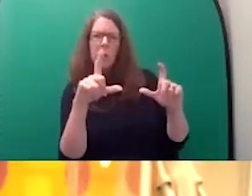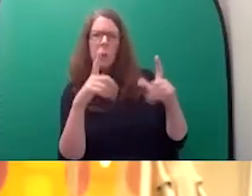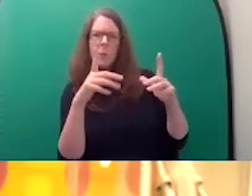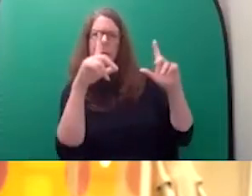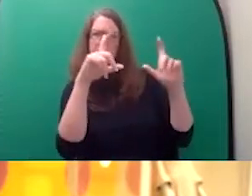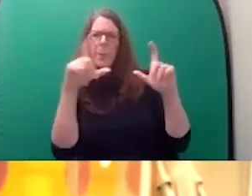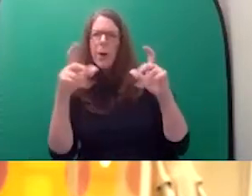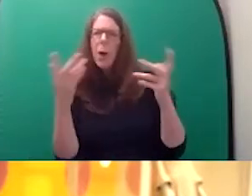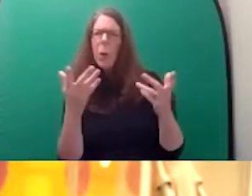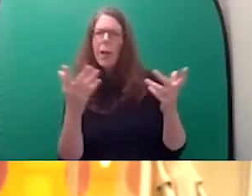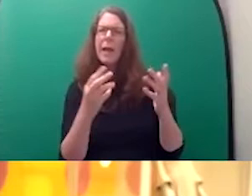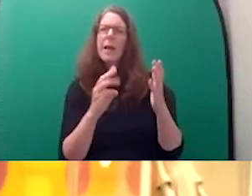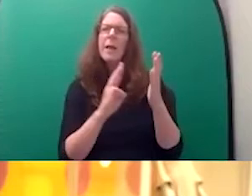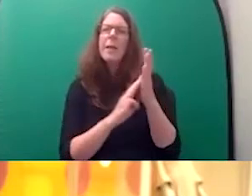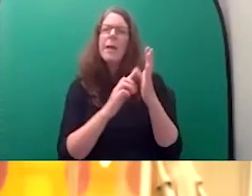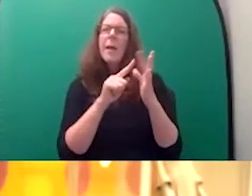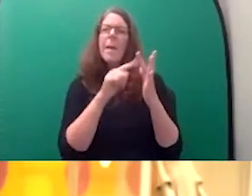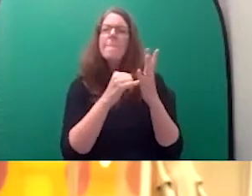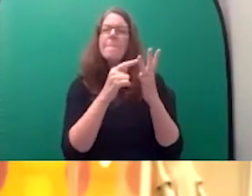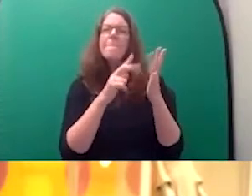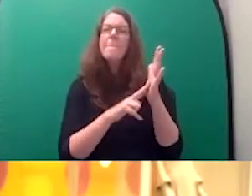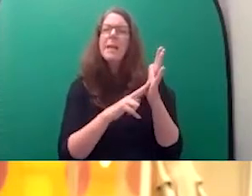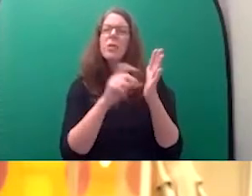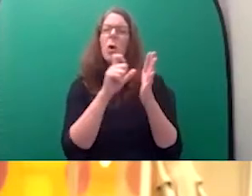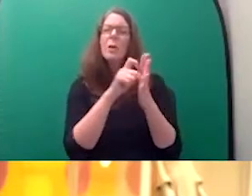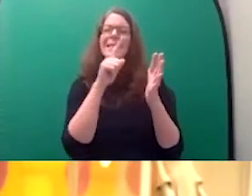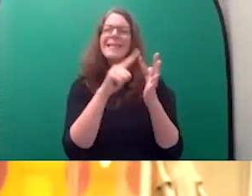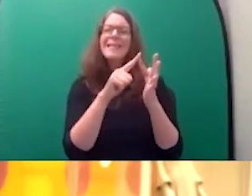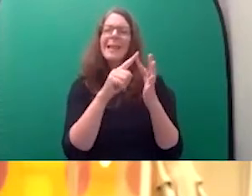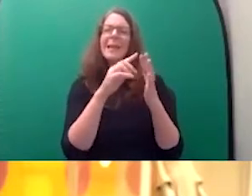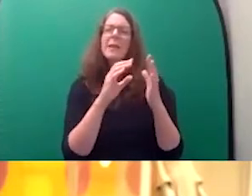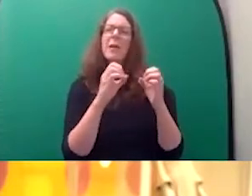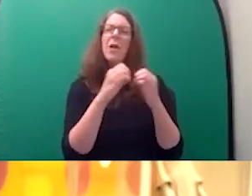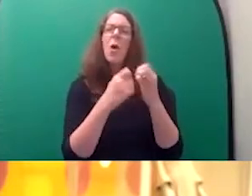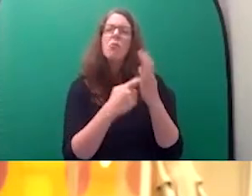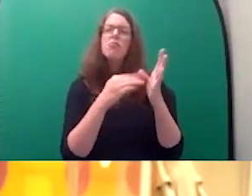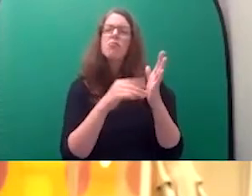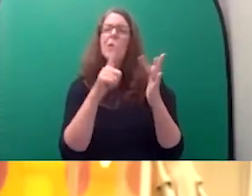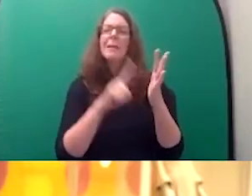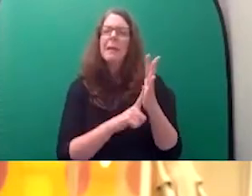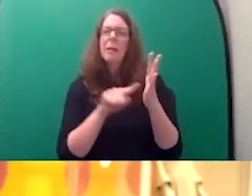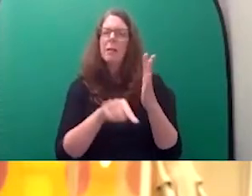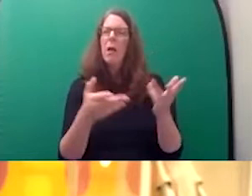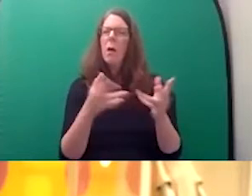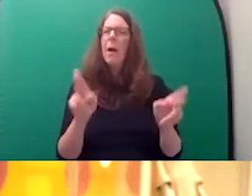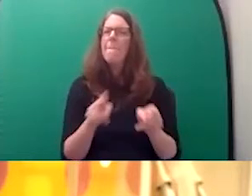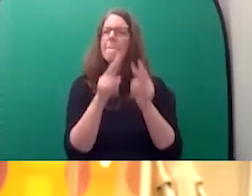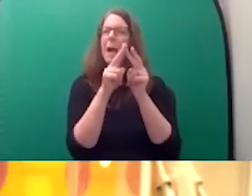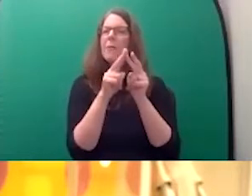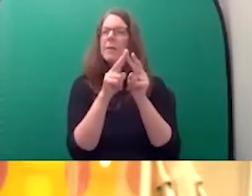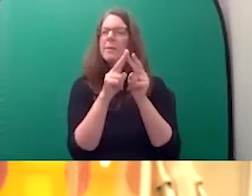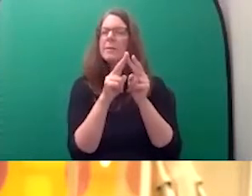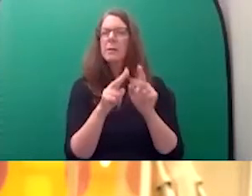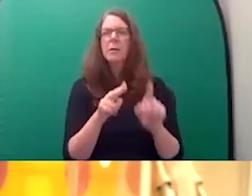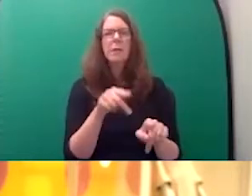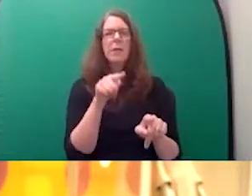in the Maison du Brésil, it's a Corbusier building in Paris, which is actually a rather